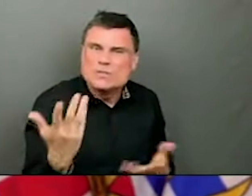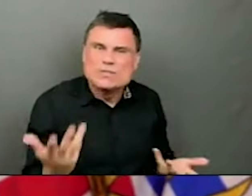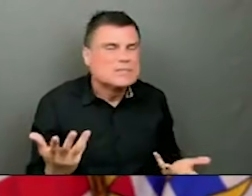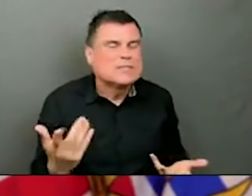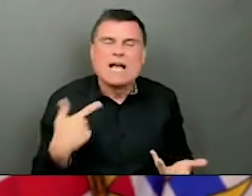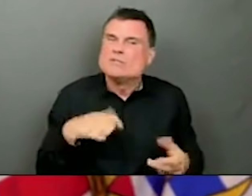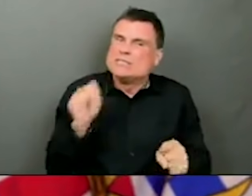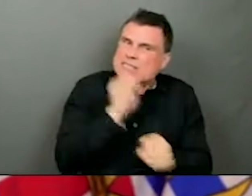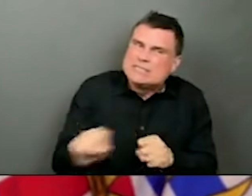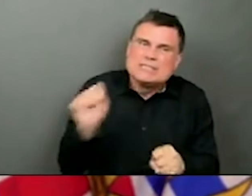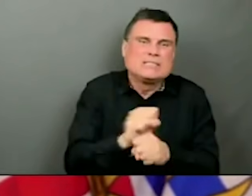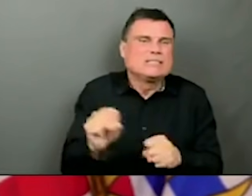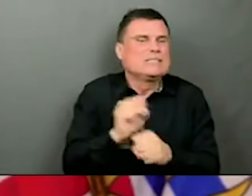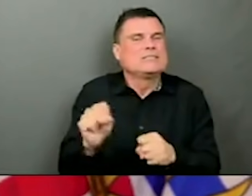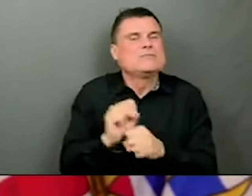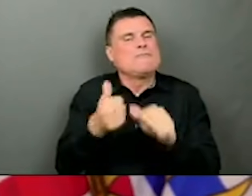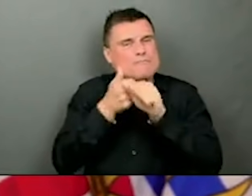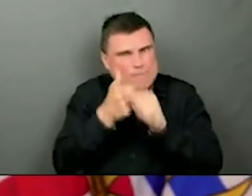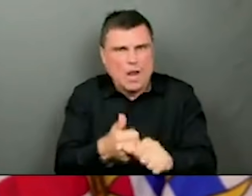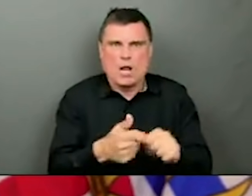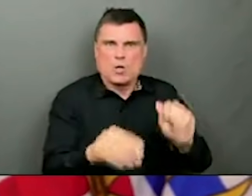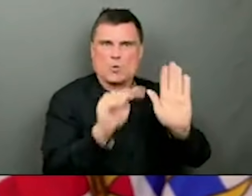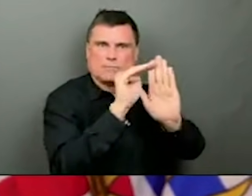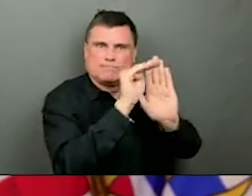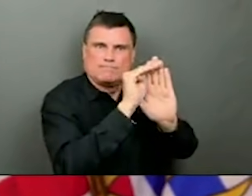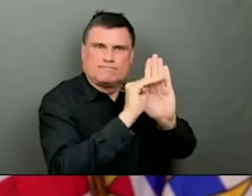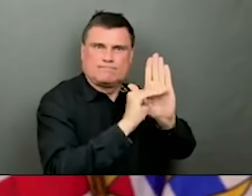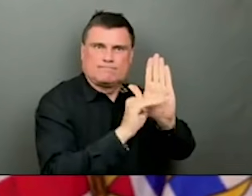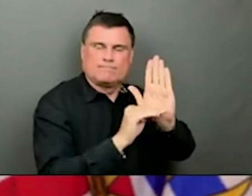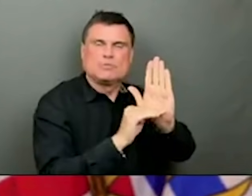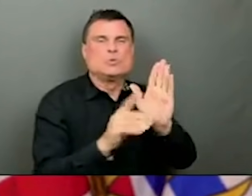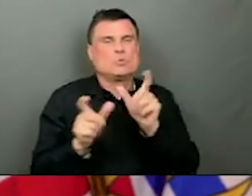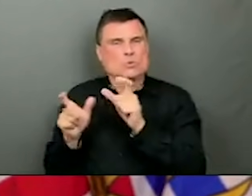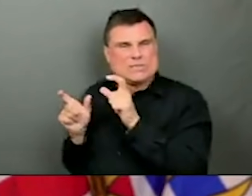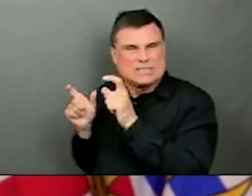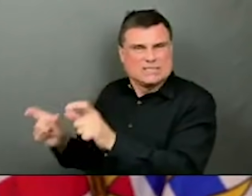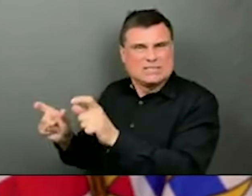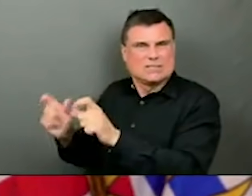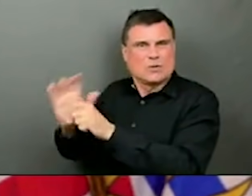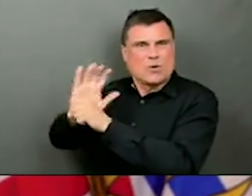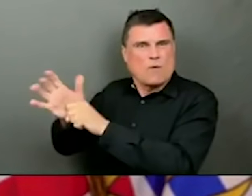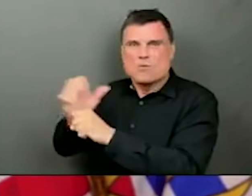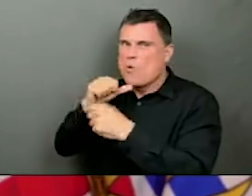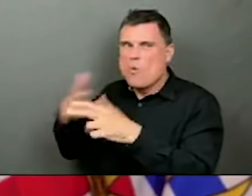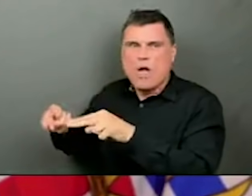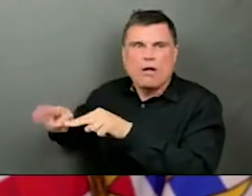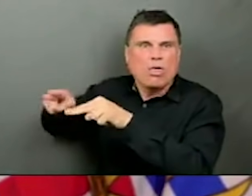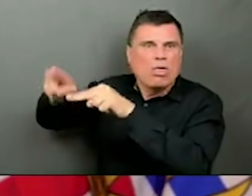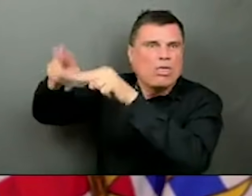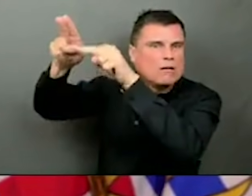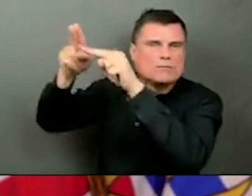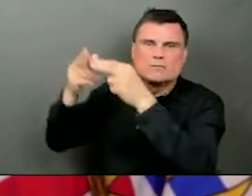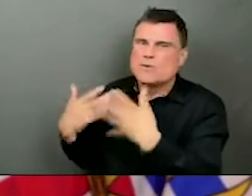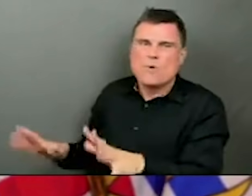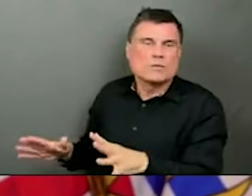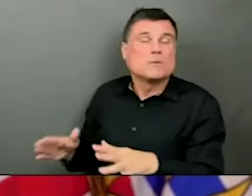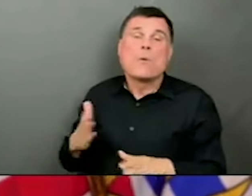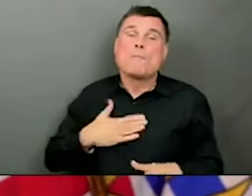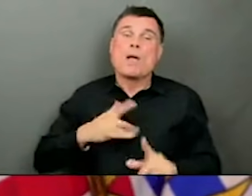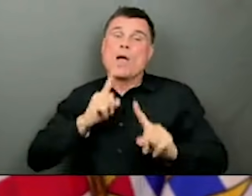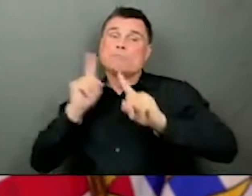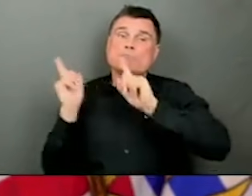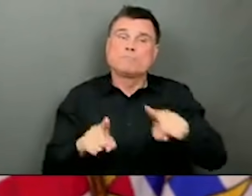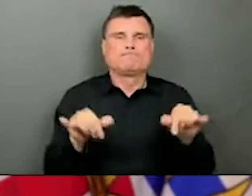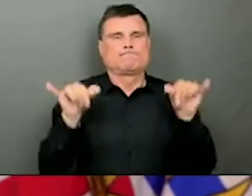developing this protection. That's why we can't be making any changes right now. We can't be traveling, and we can't be